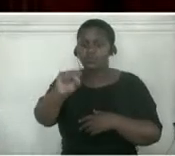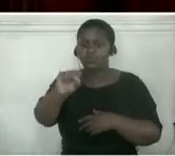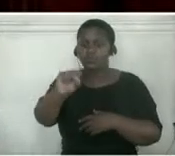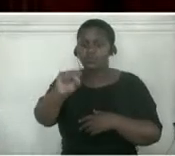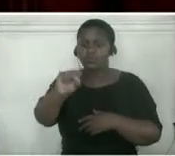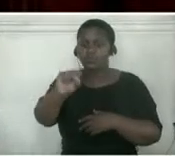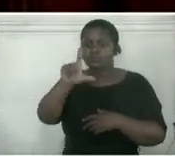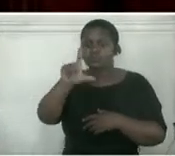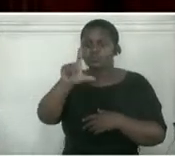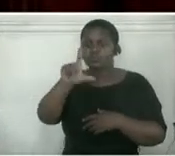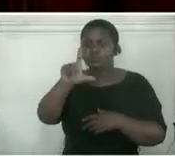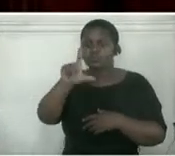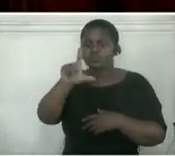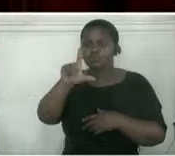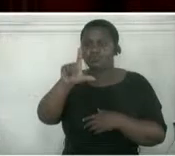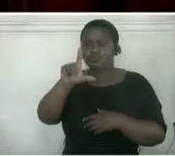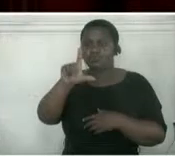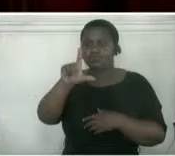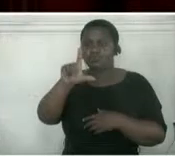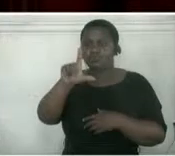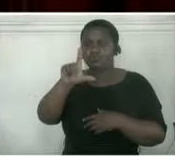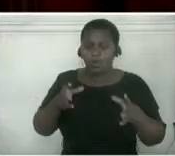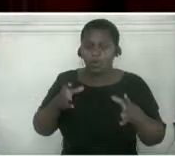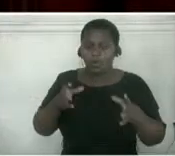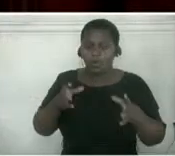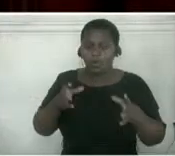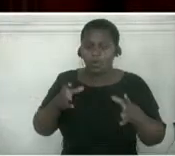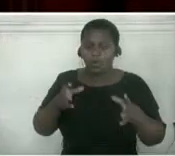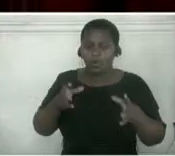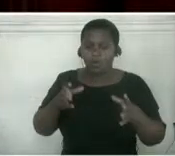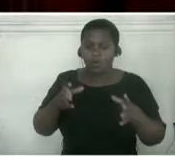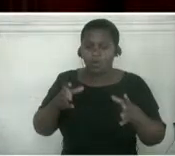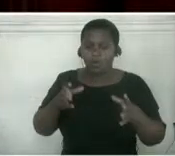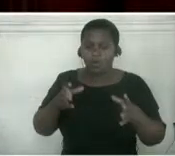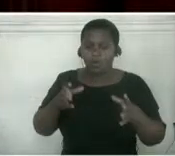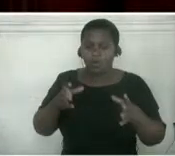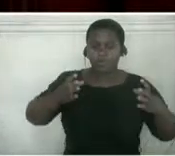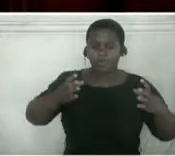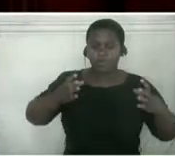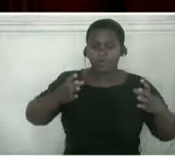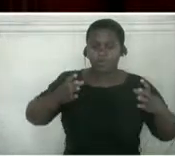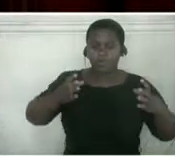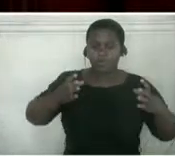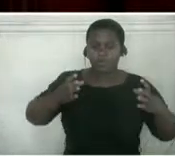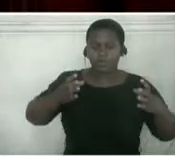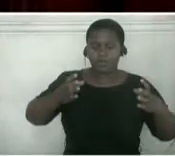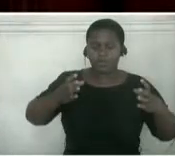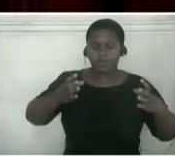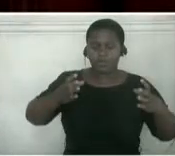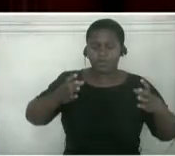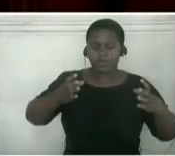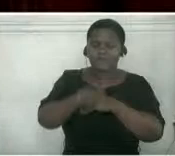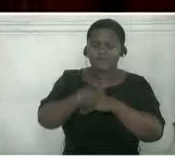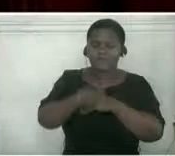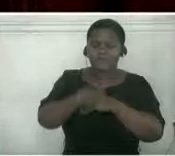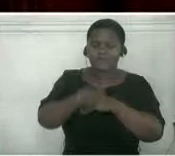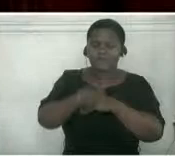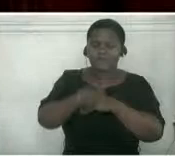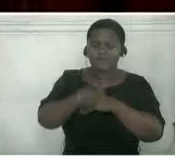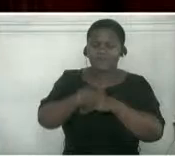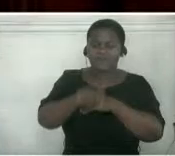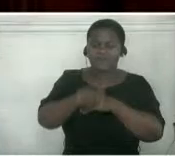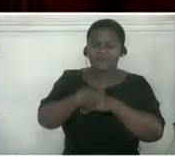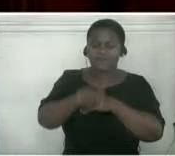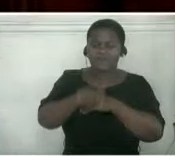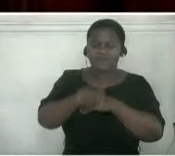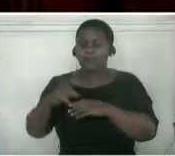over Umshwati Bulk Water Scheme with the cost of no less than 500 million.